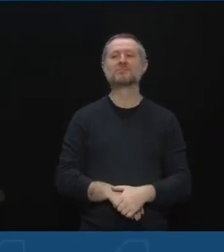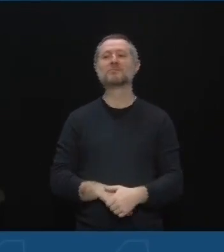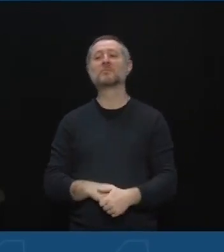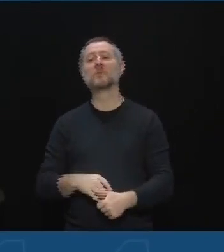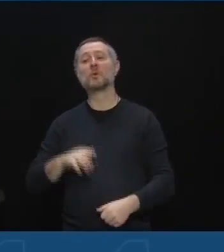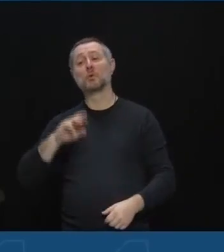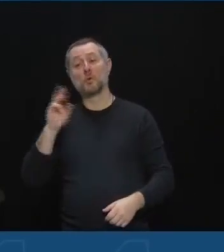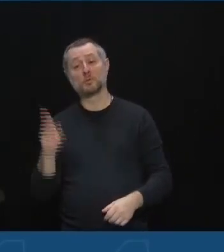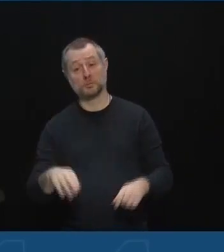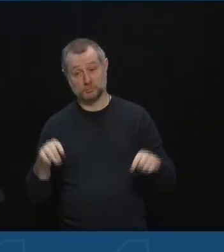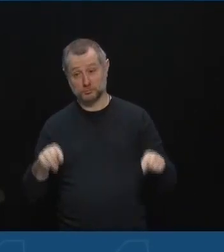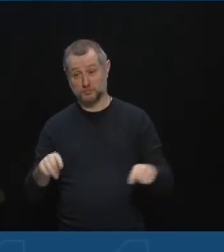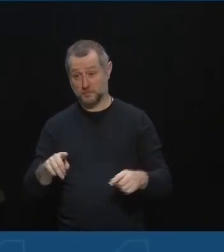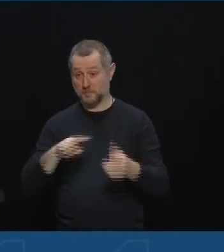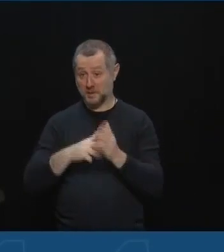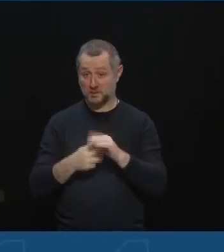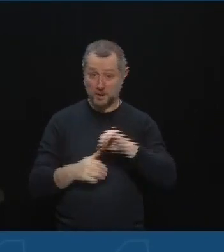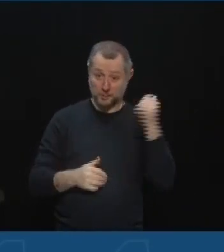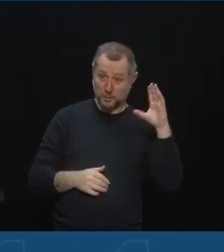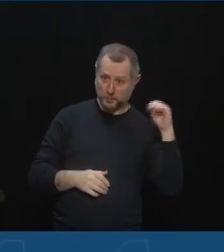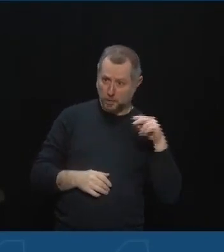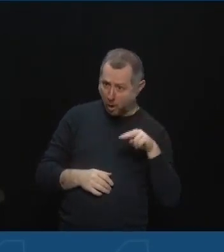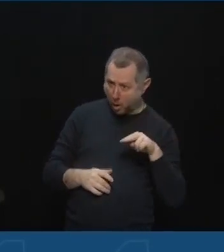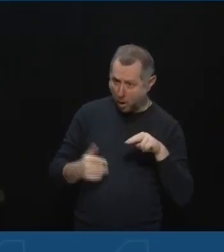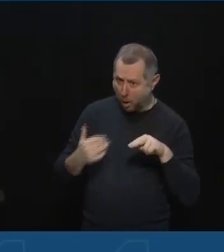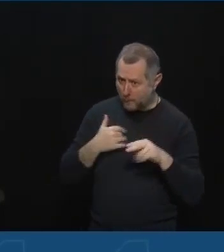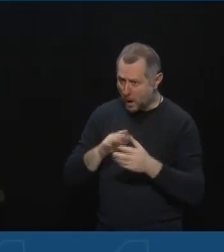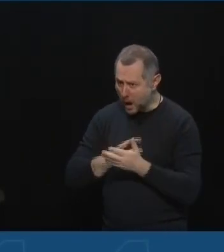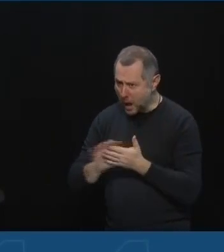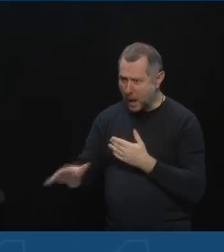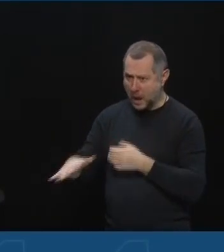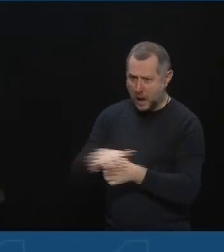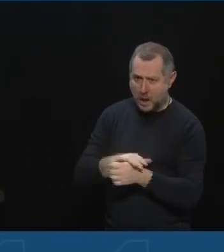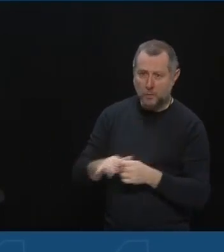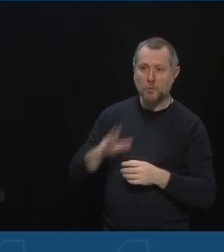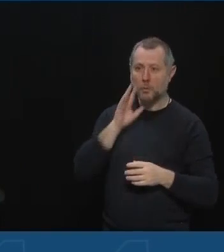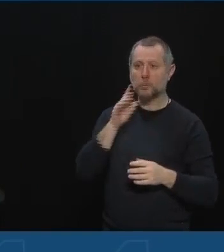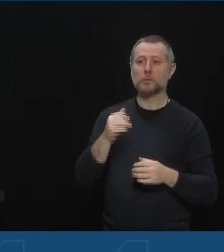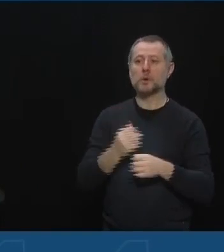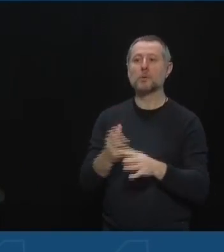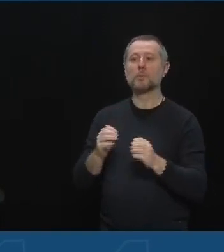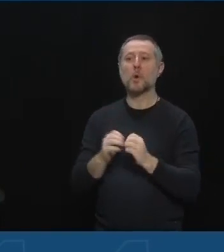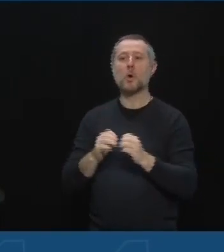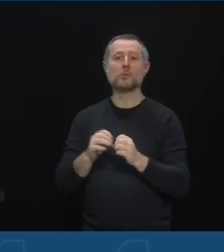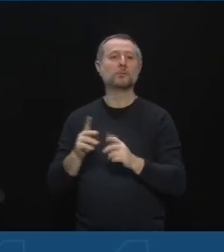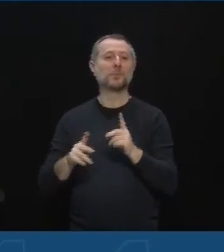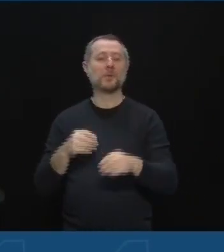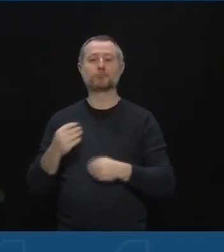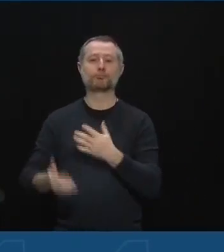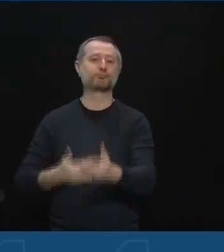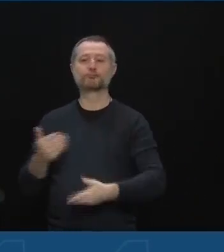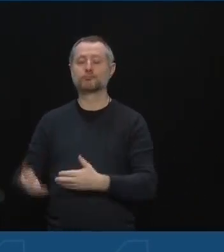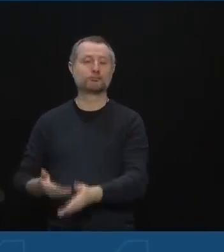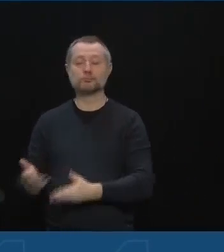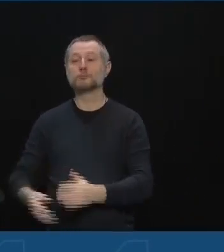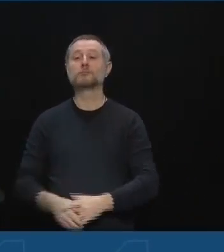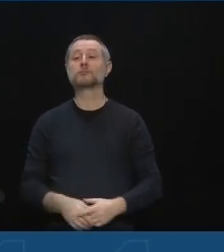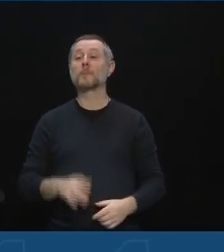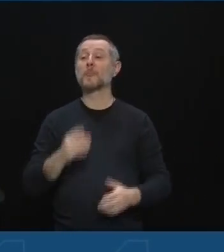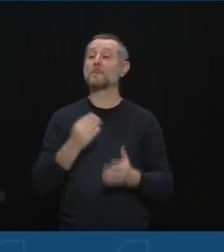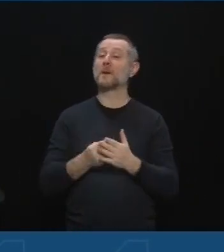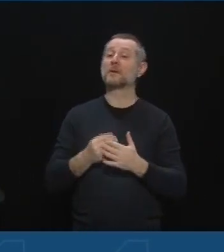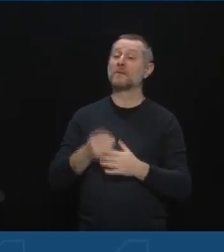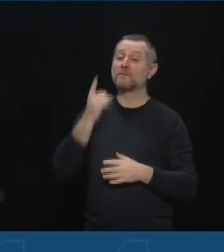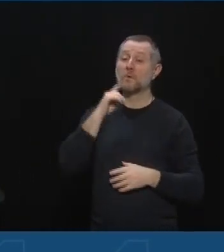employers to locate their companies and create jobs for all of our residents. With the funding announced today, including the additional dollars for the ROC the